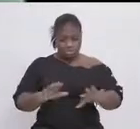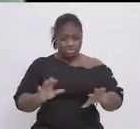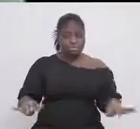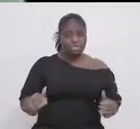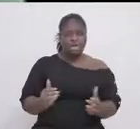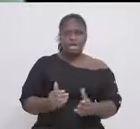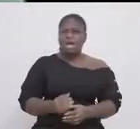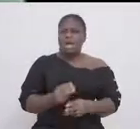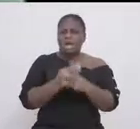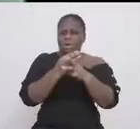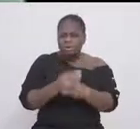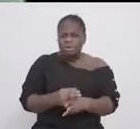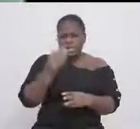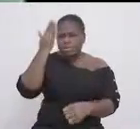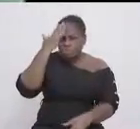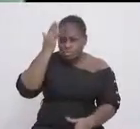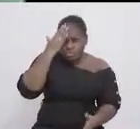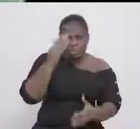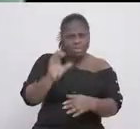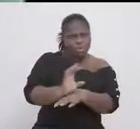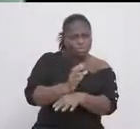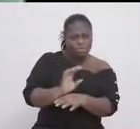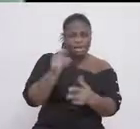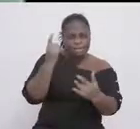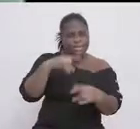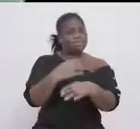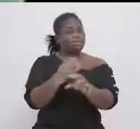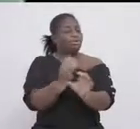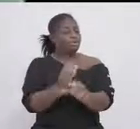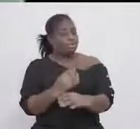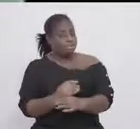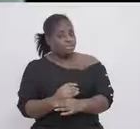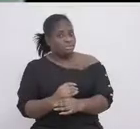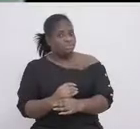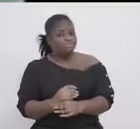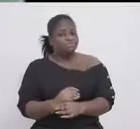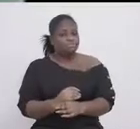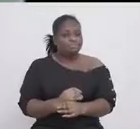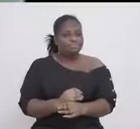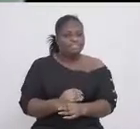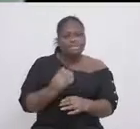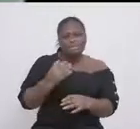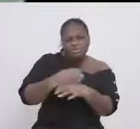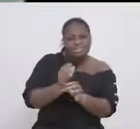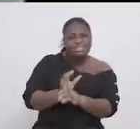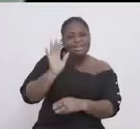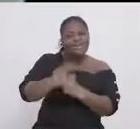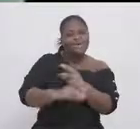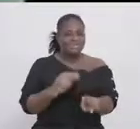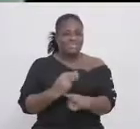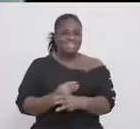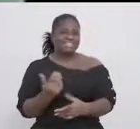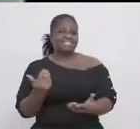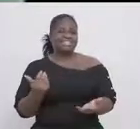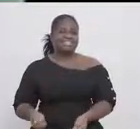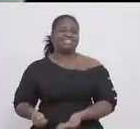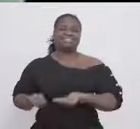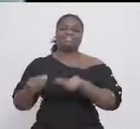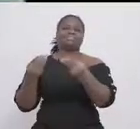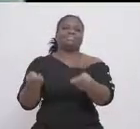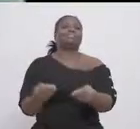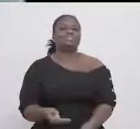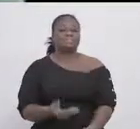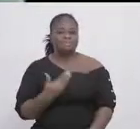the device. They must be creating, they must be solving, they must be creating their own world instead of just handing over the product to